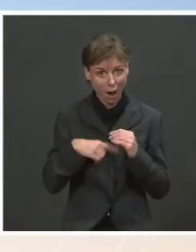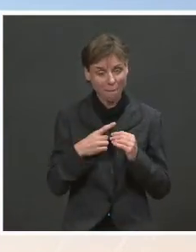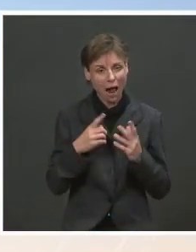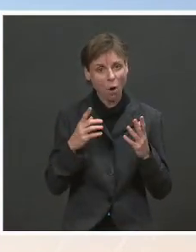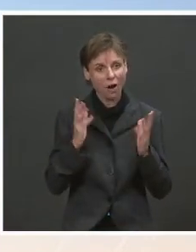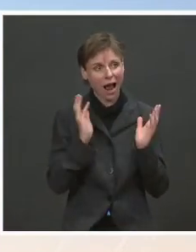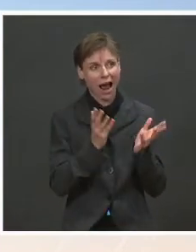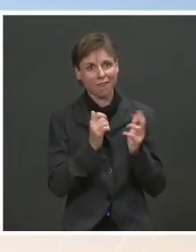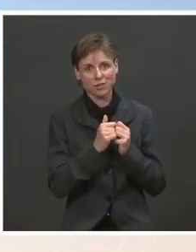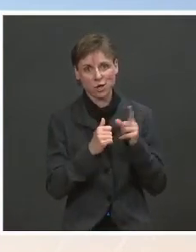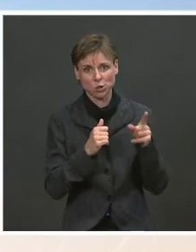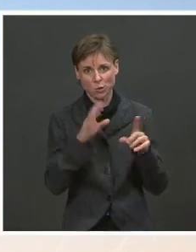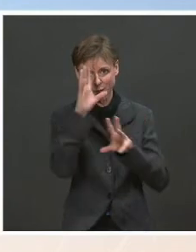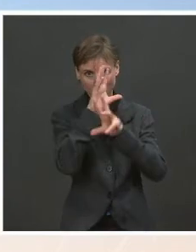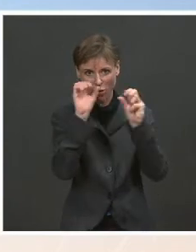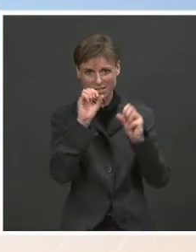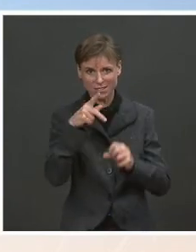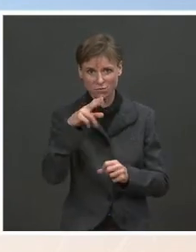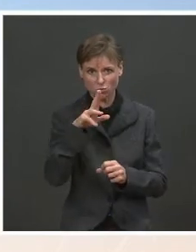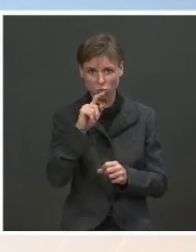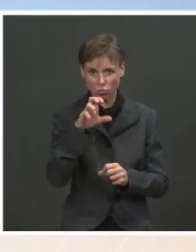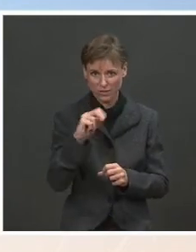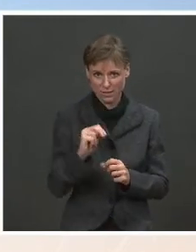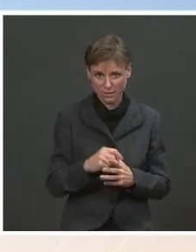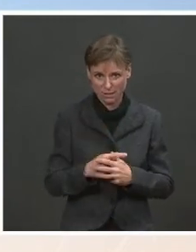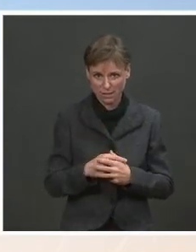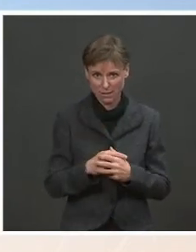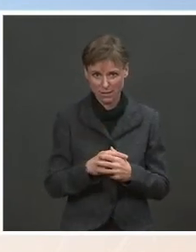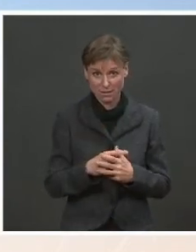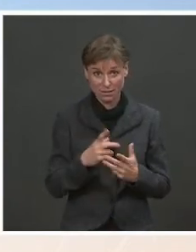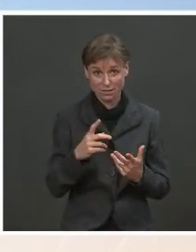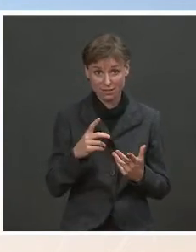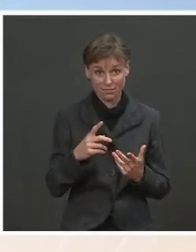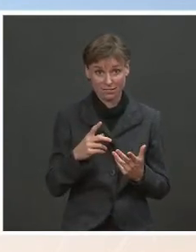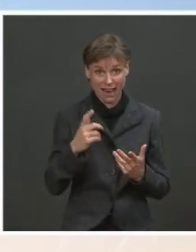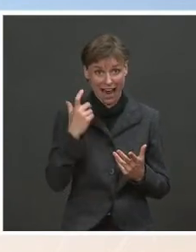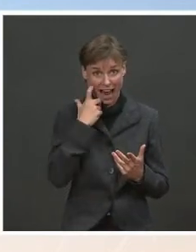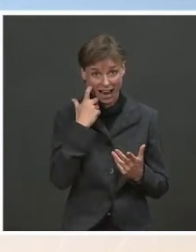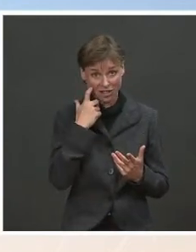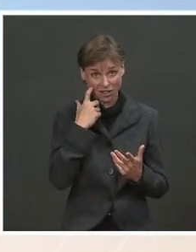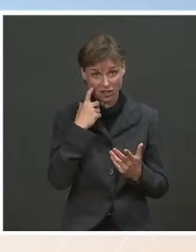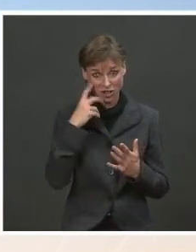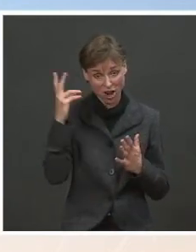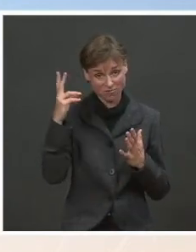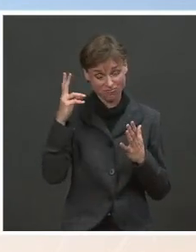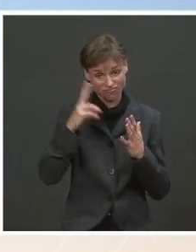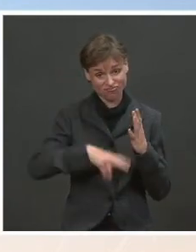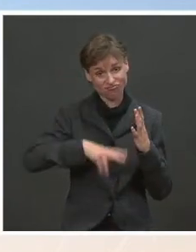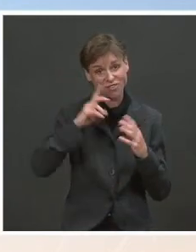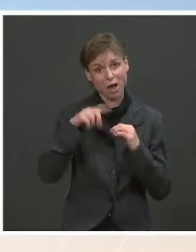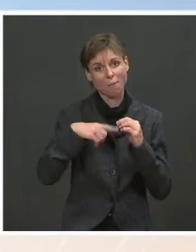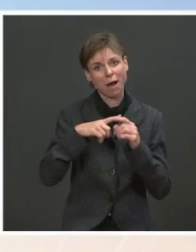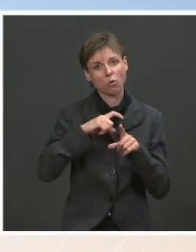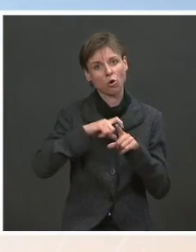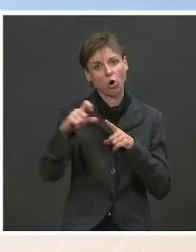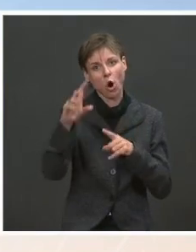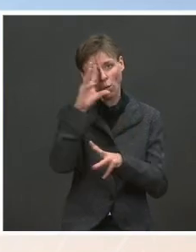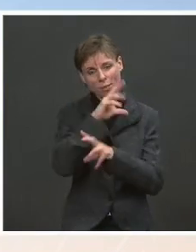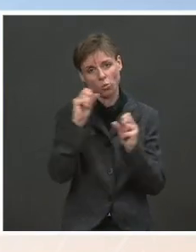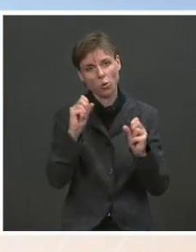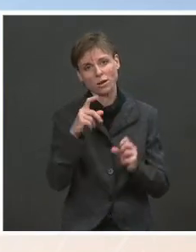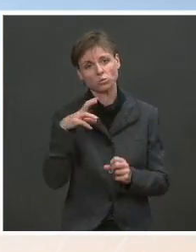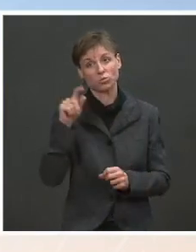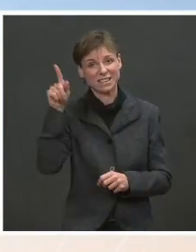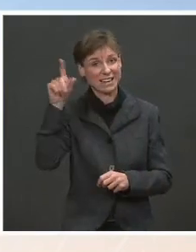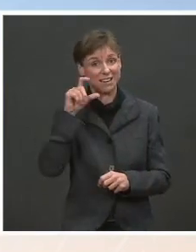Putin, and as was evident in the readout we provided of the call the president had with President Putin, he does not hold